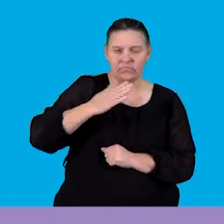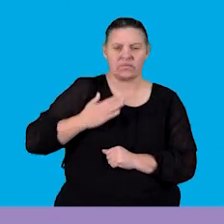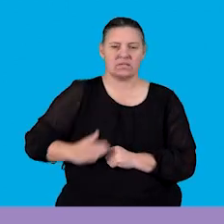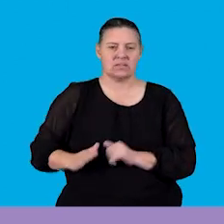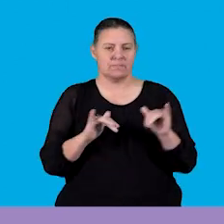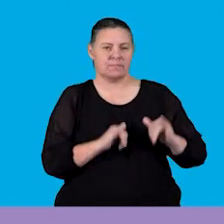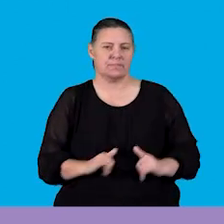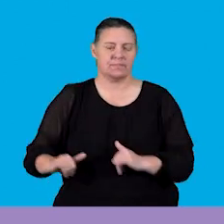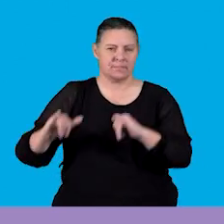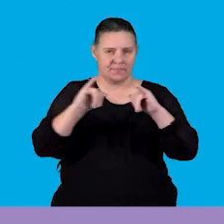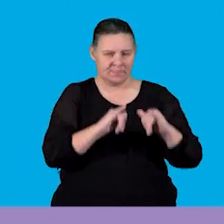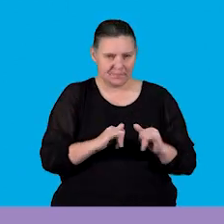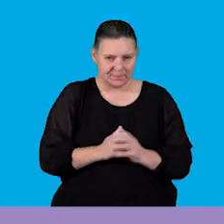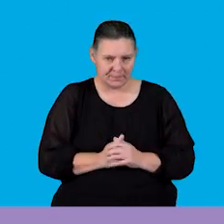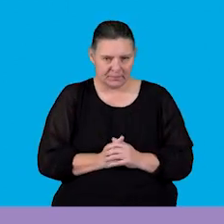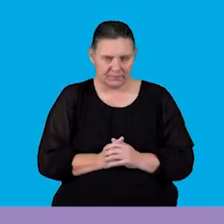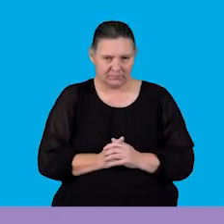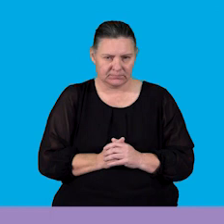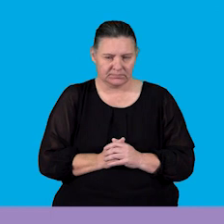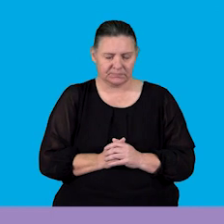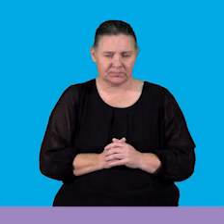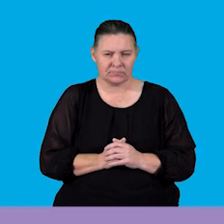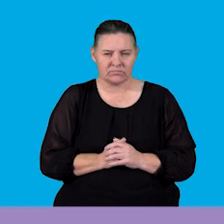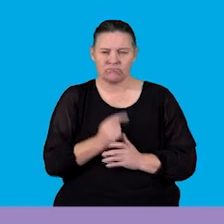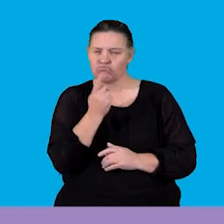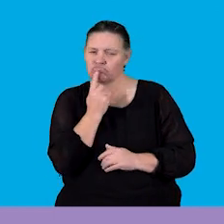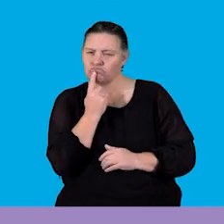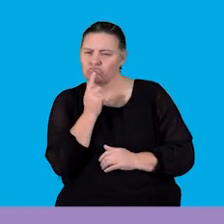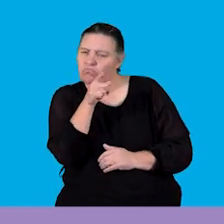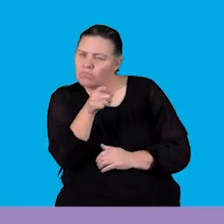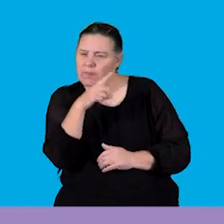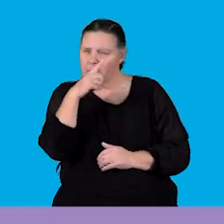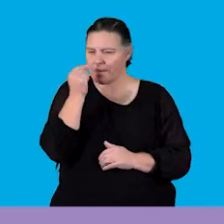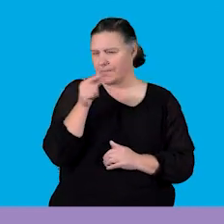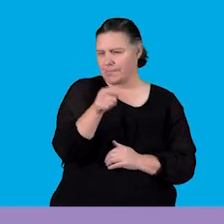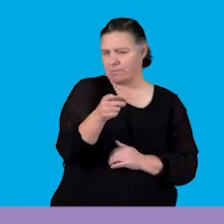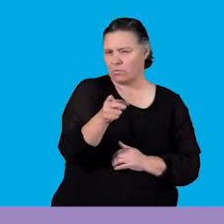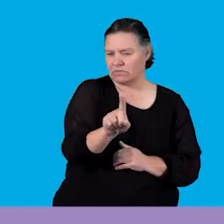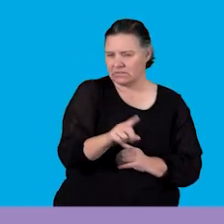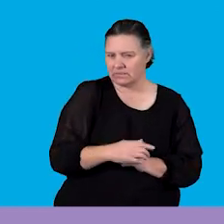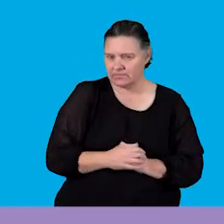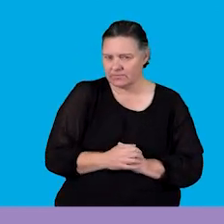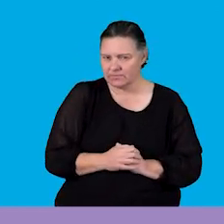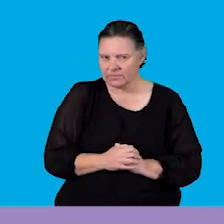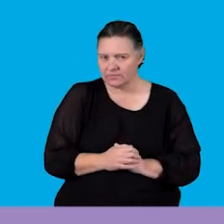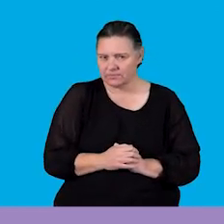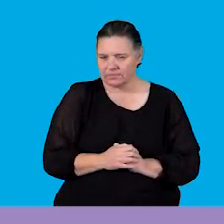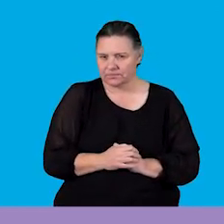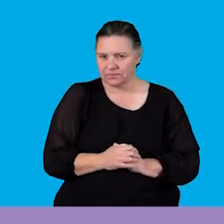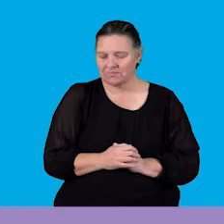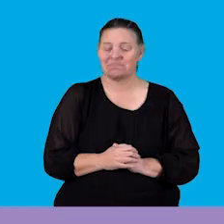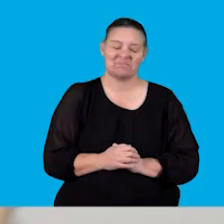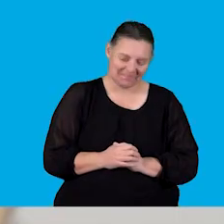of the sides of this triangle are equal. So which triangle has all of its sides